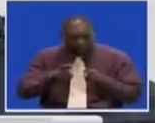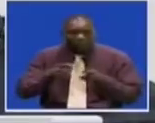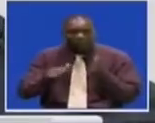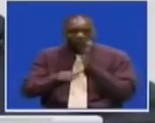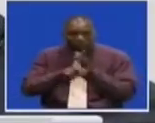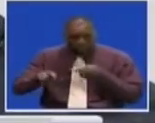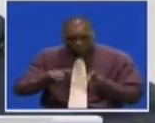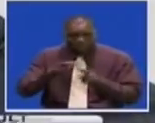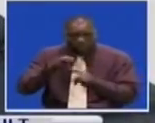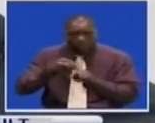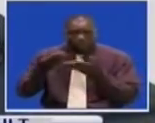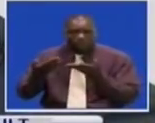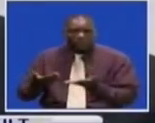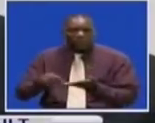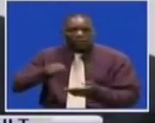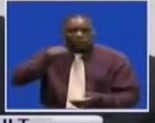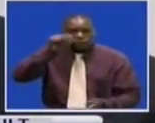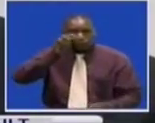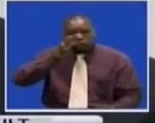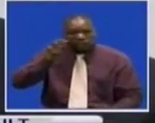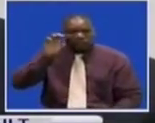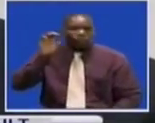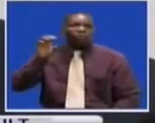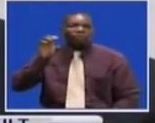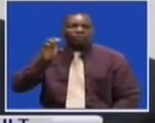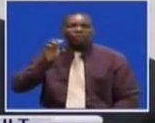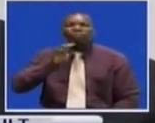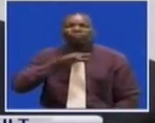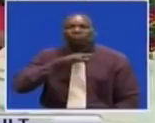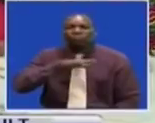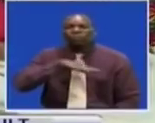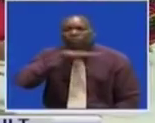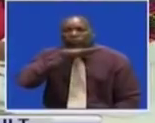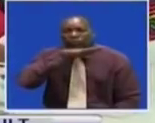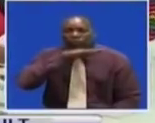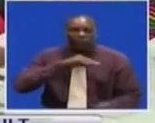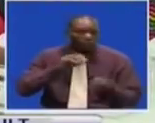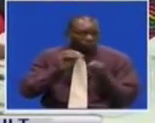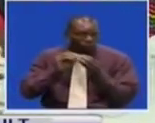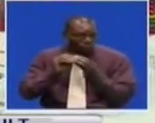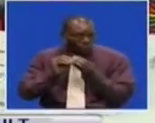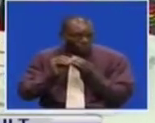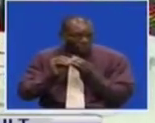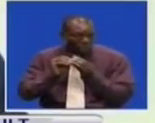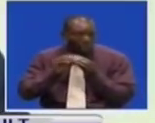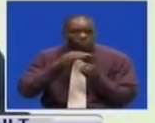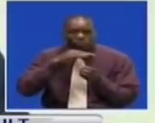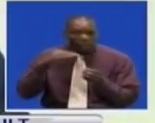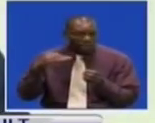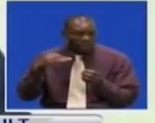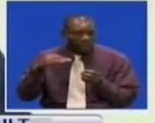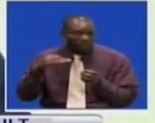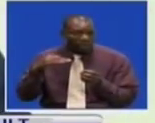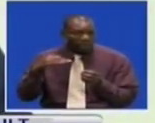Northwestern Province. Abundant vegetation and the strategic location. The Northwestern Province is strategically located. The